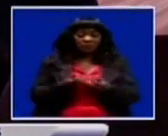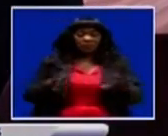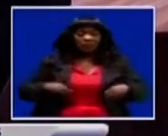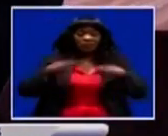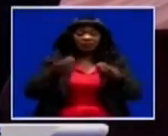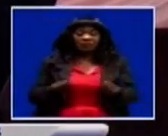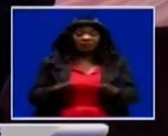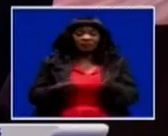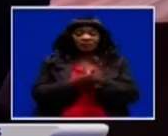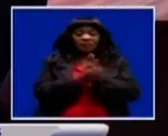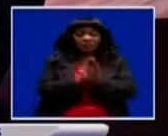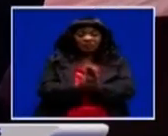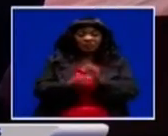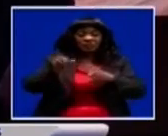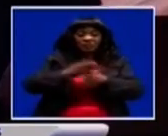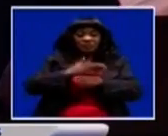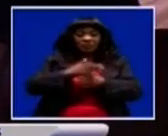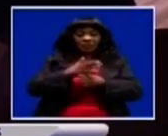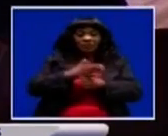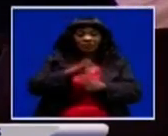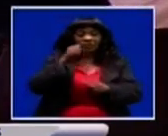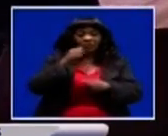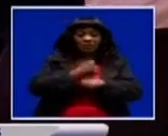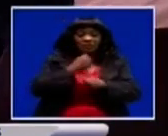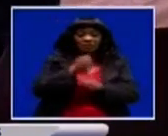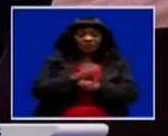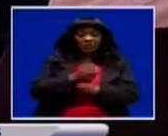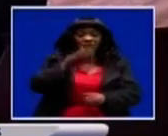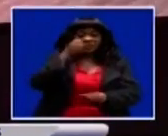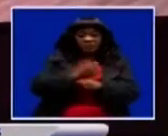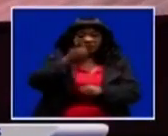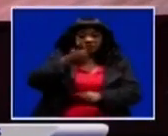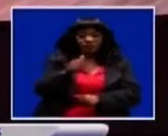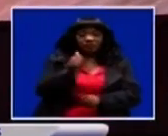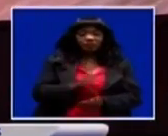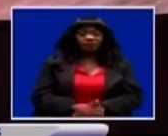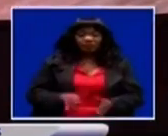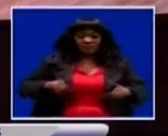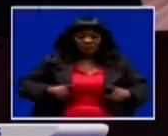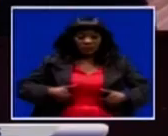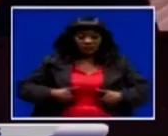youths with entrepreneurial skills so that they can create jobs for themselves.